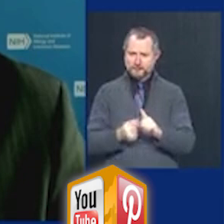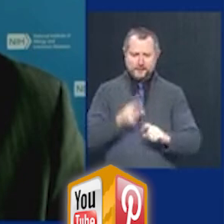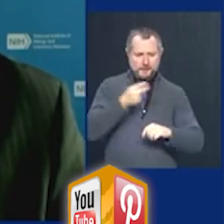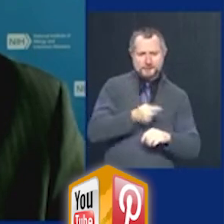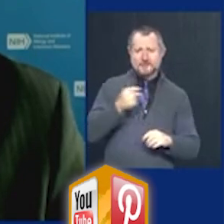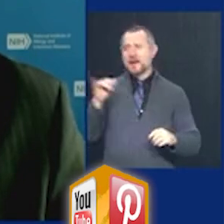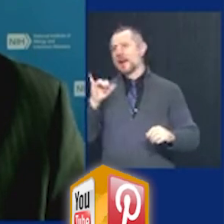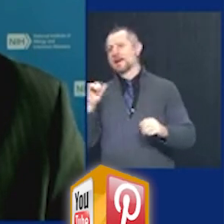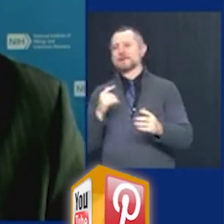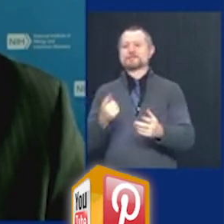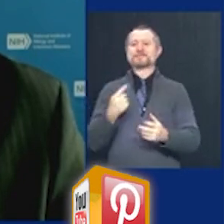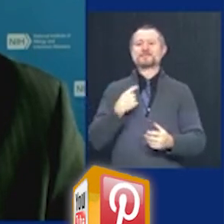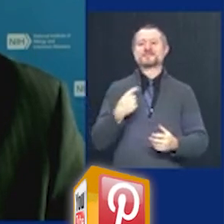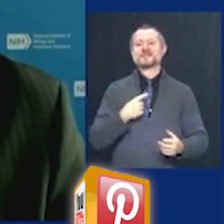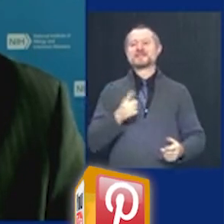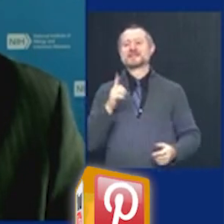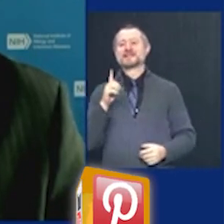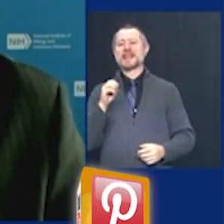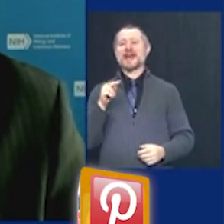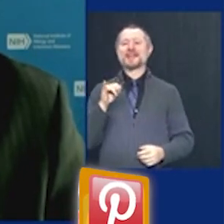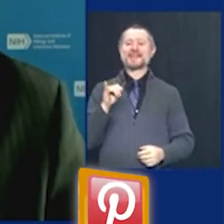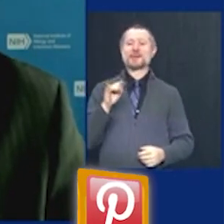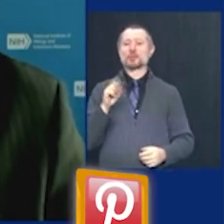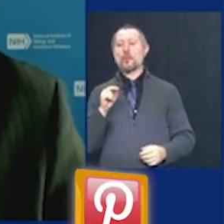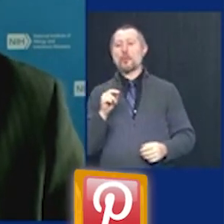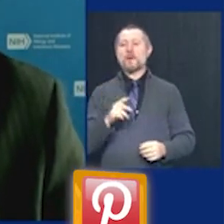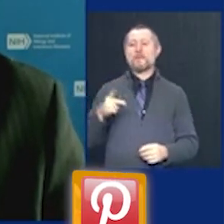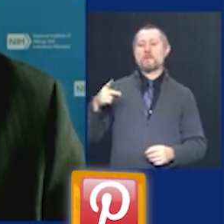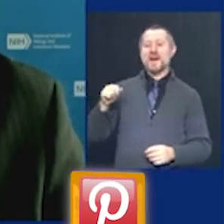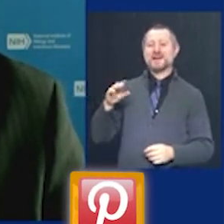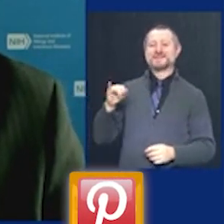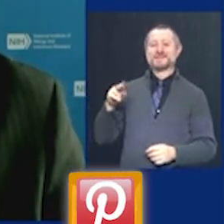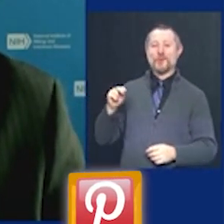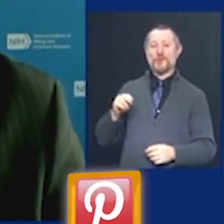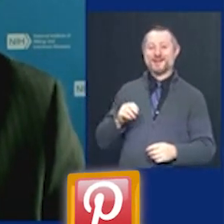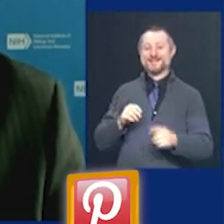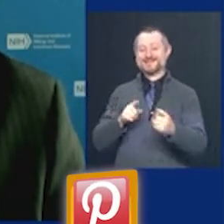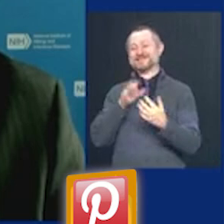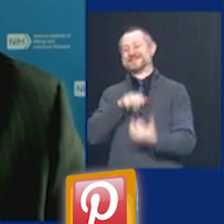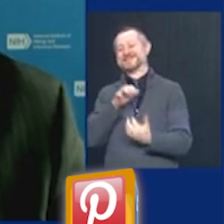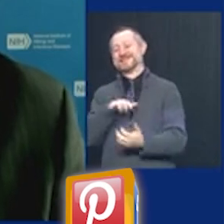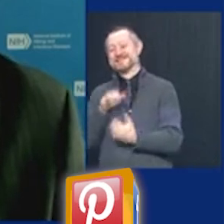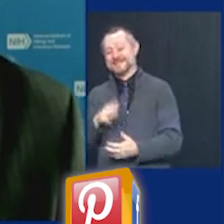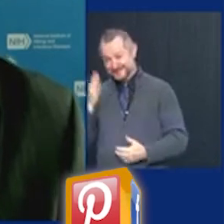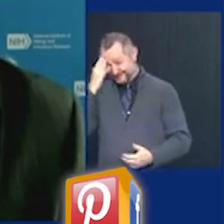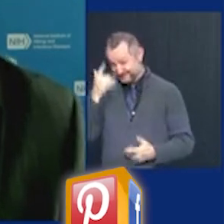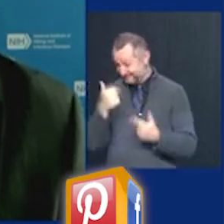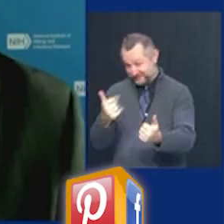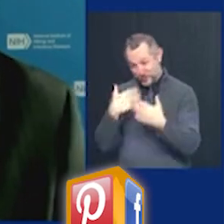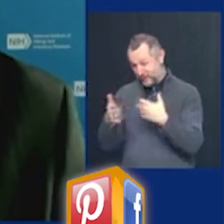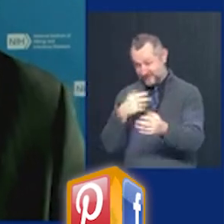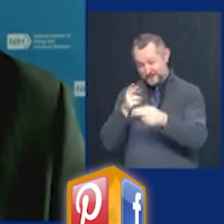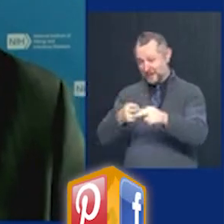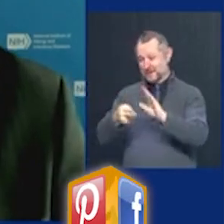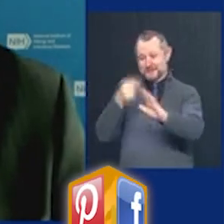De Niro and Pacino. You can be whichever you want. You can be the De Niro or